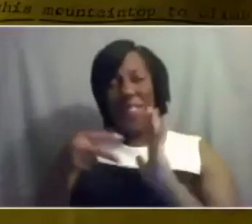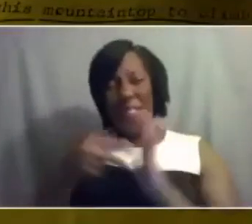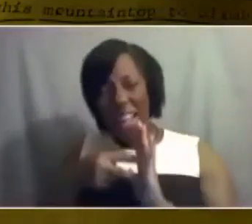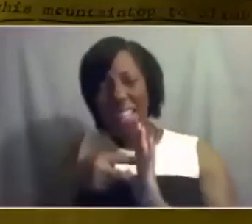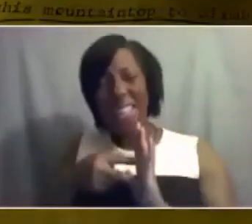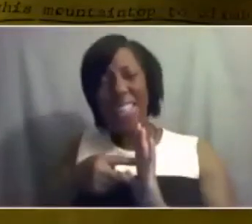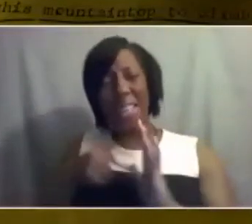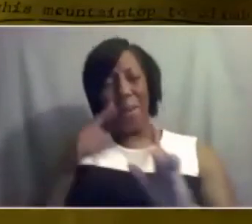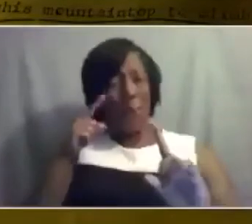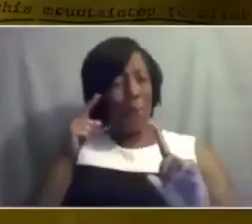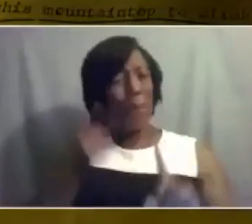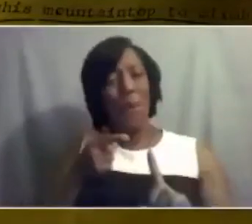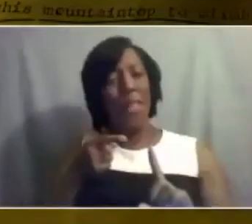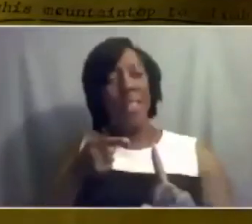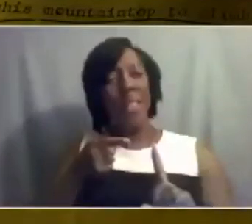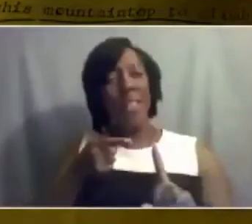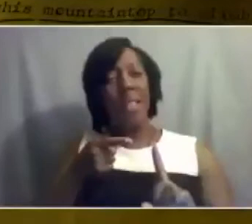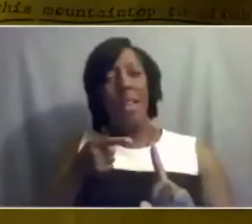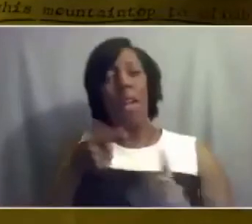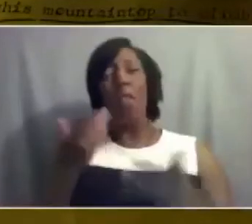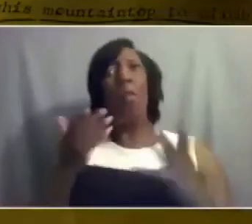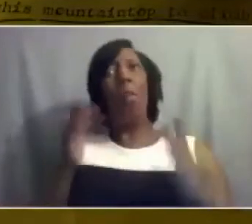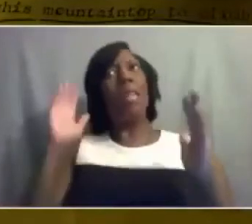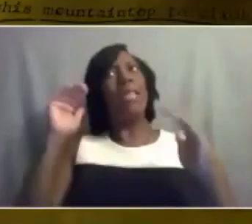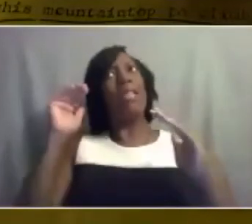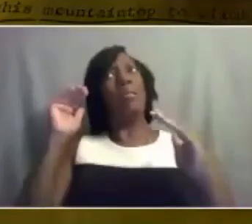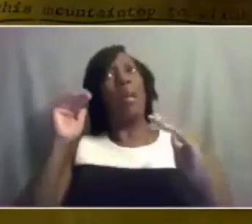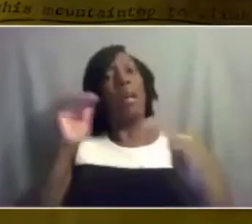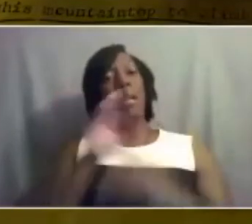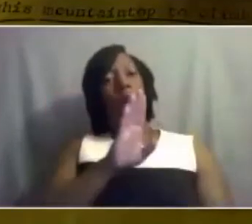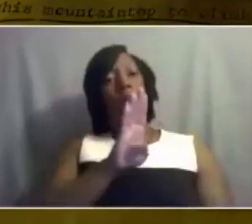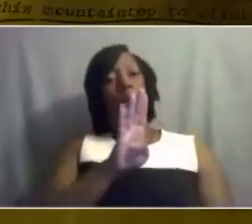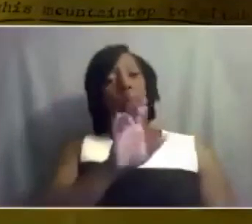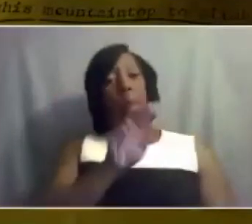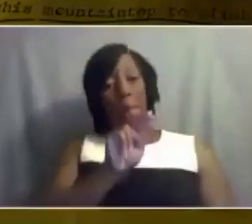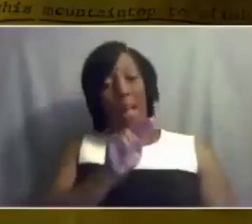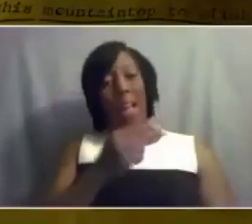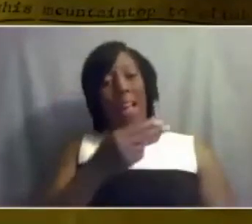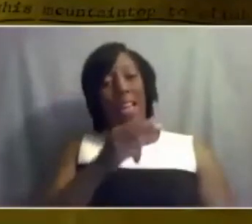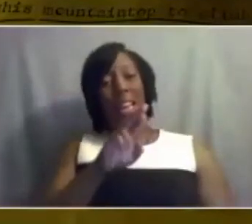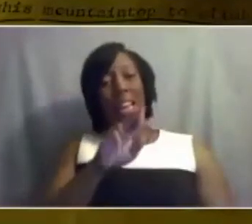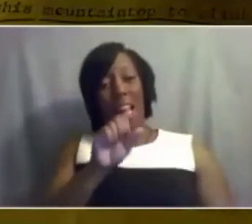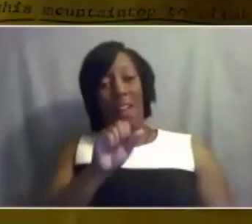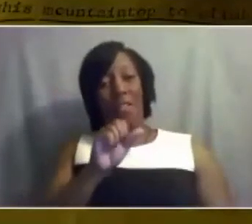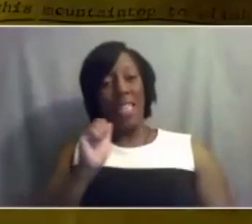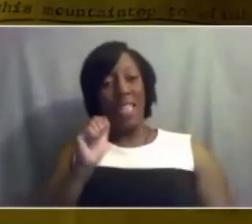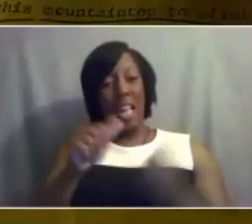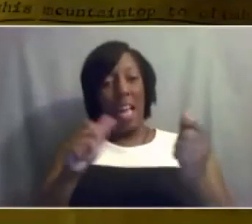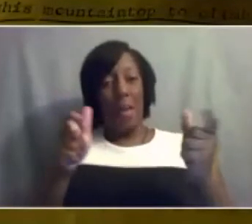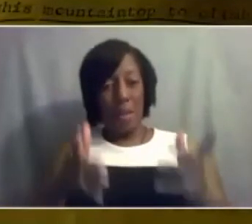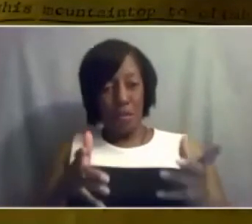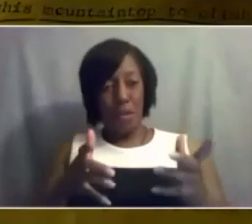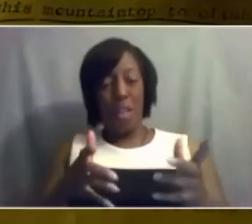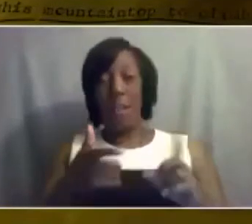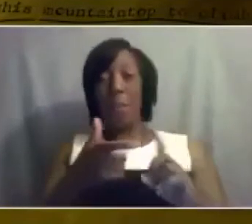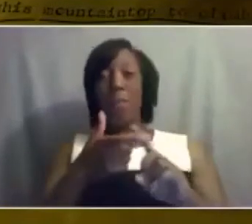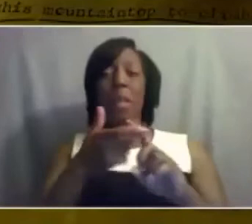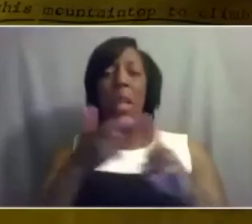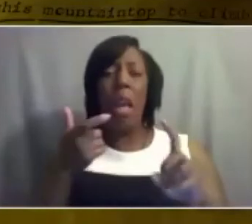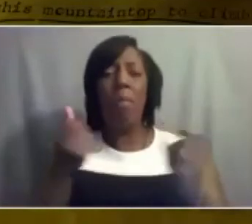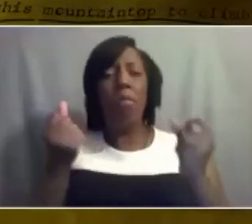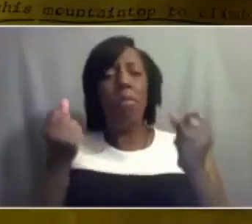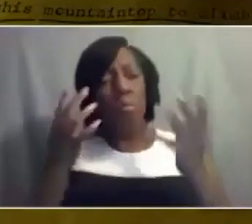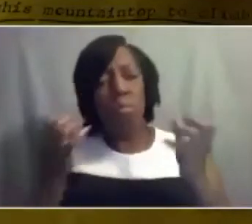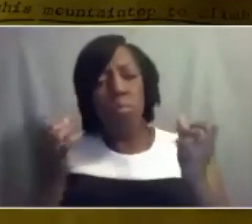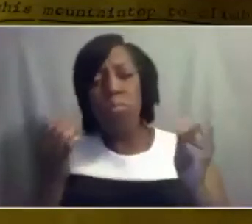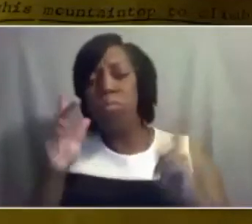the defining point of what is expected of the Biden-Harris administration and of the 117th Congress came from lots of different folks that were